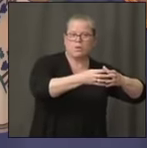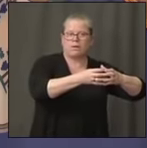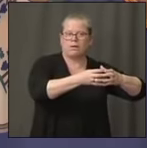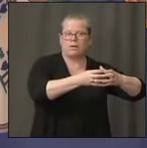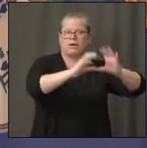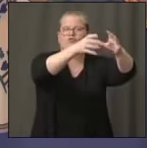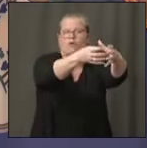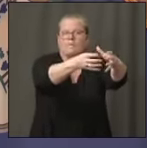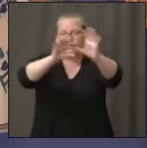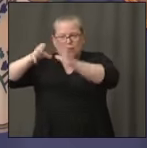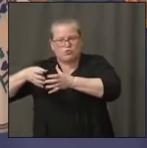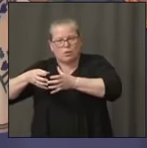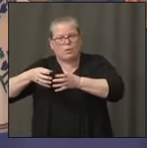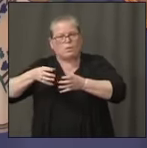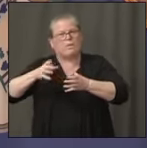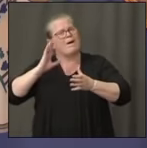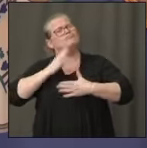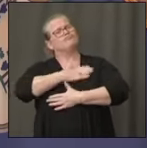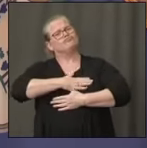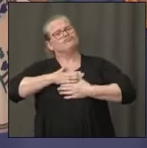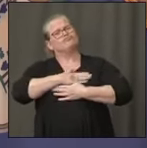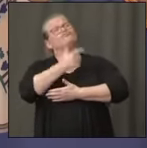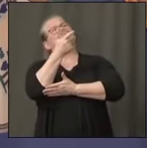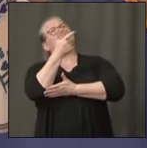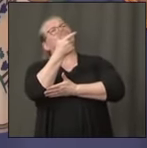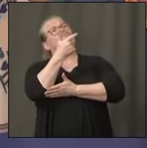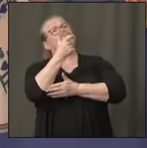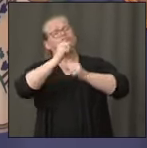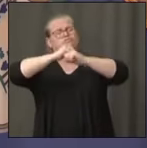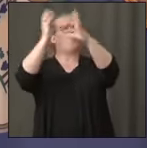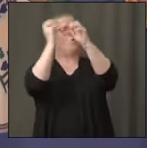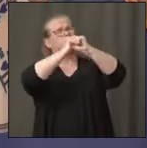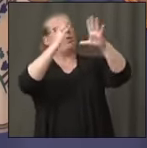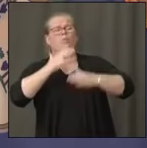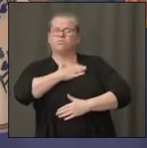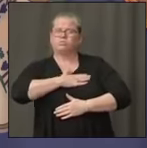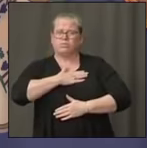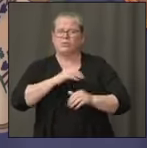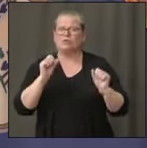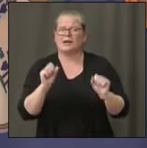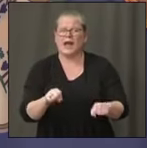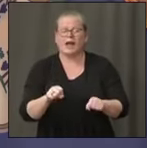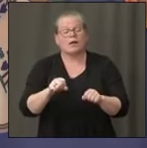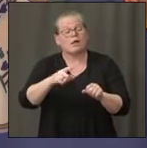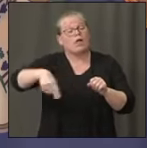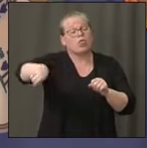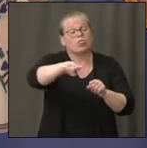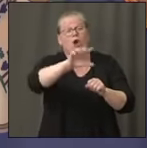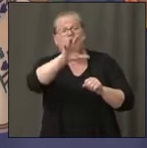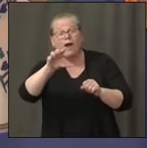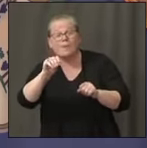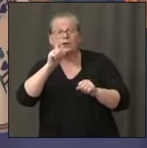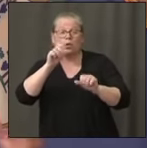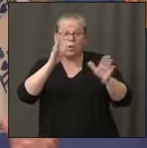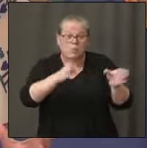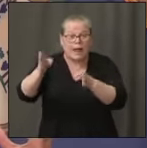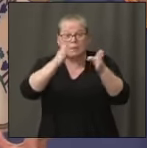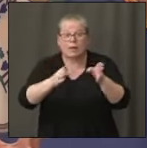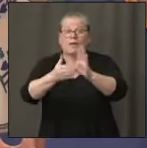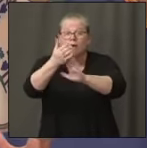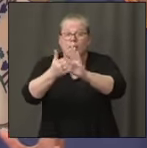social distance and be able to enjoy the fireworks in a real way. And we're going to work with the organizers in terms of capping the overall group at, say,